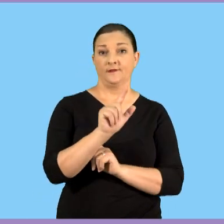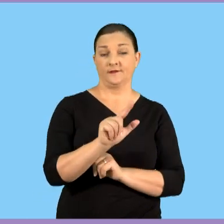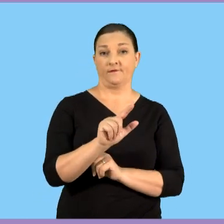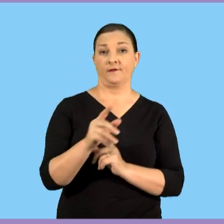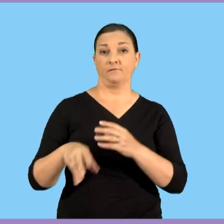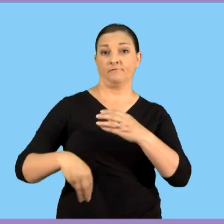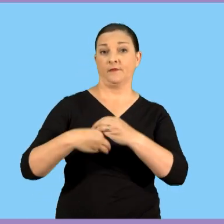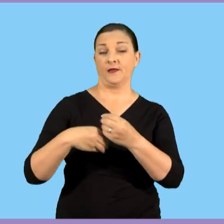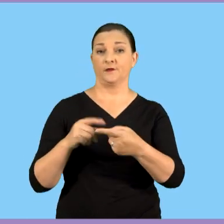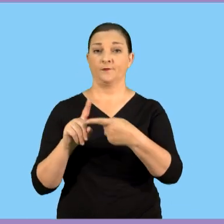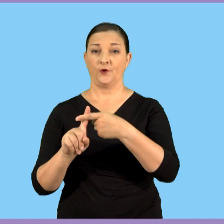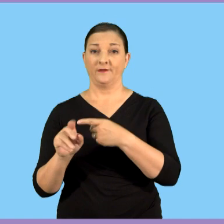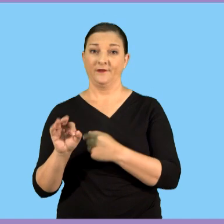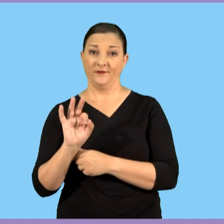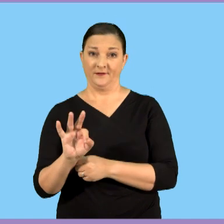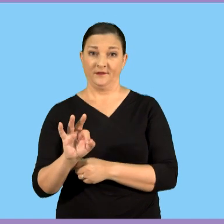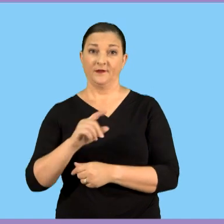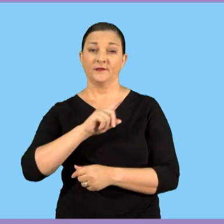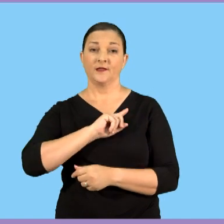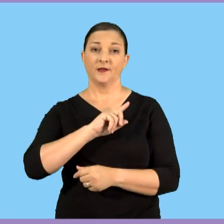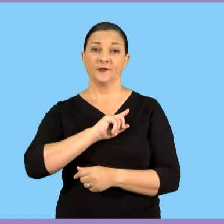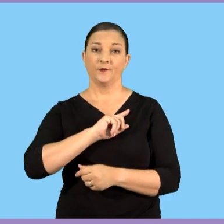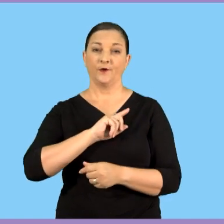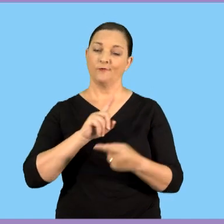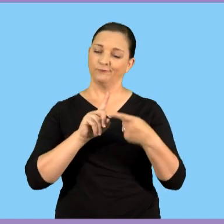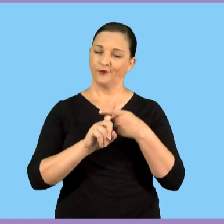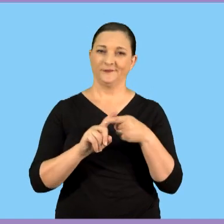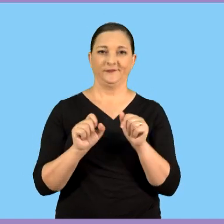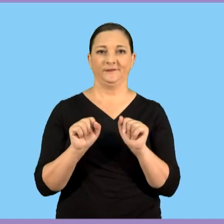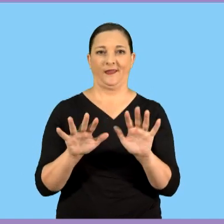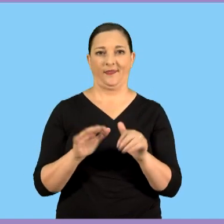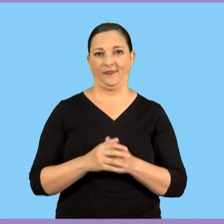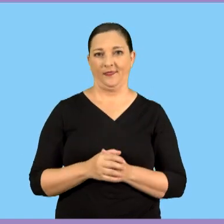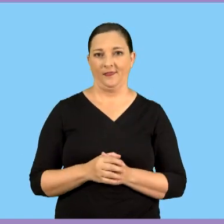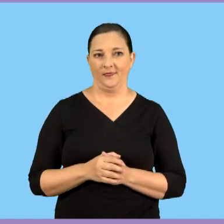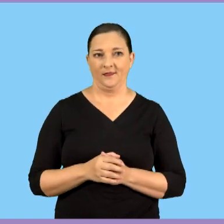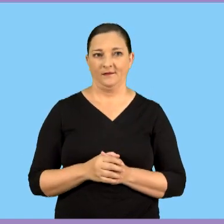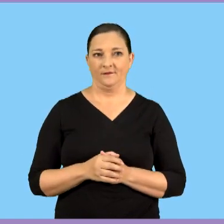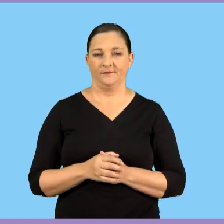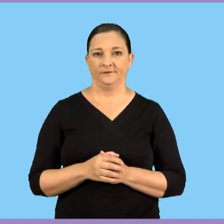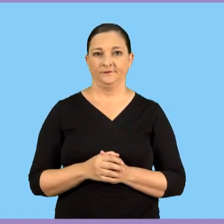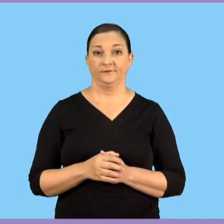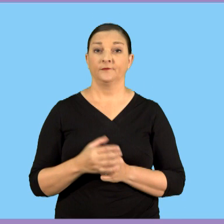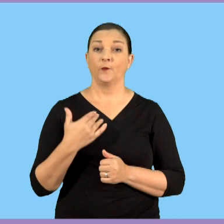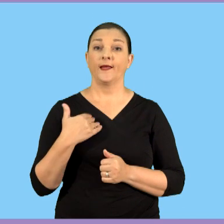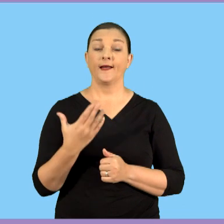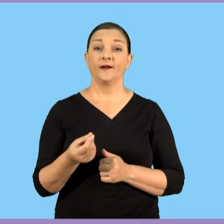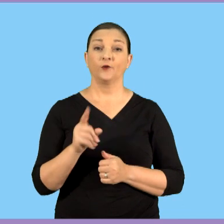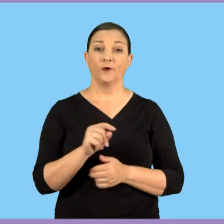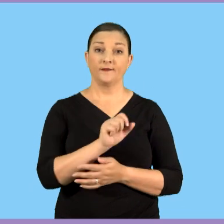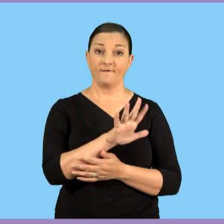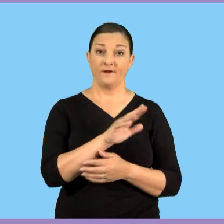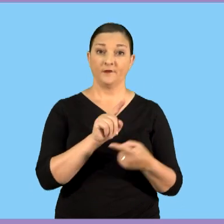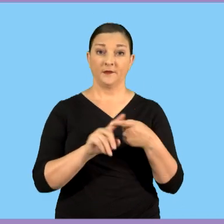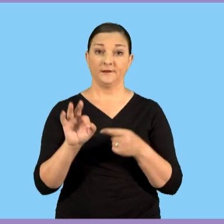positive 3, and that is going to give us a positive 10. So let's calculate the following numbers. We have there